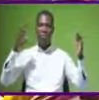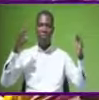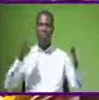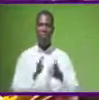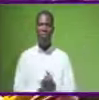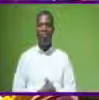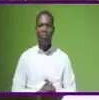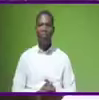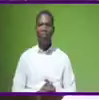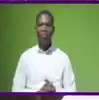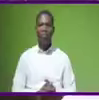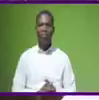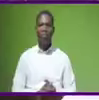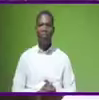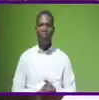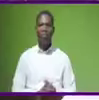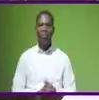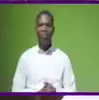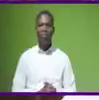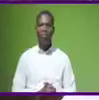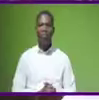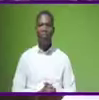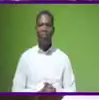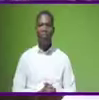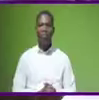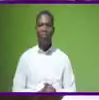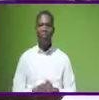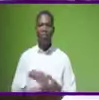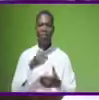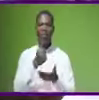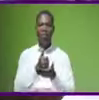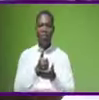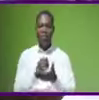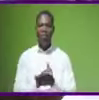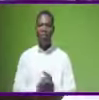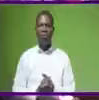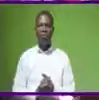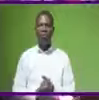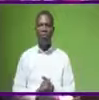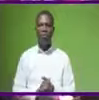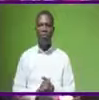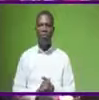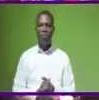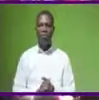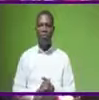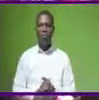You're welcome. You're welcome. Amen. Amen.